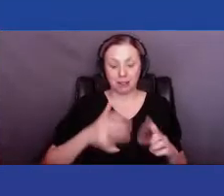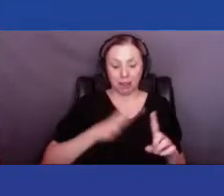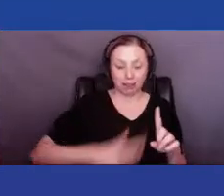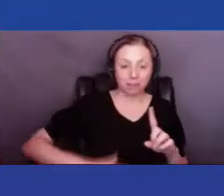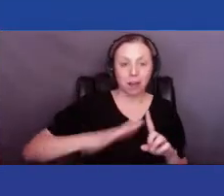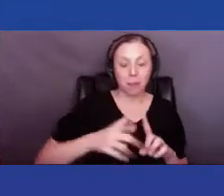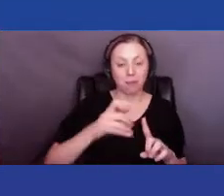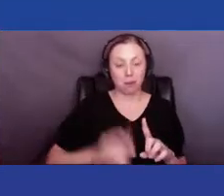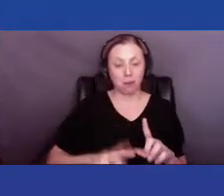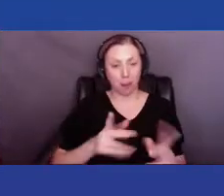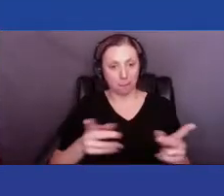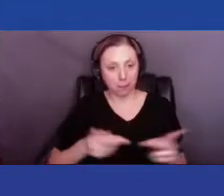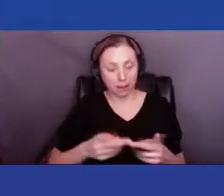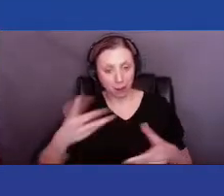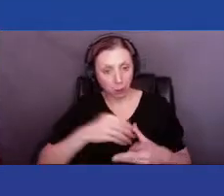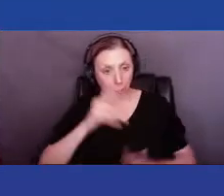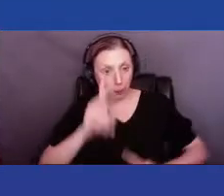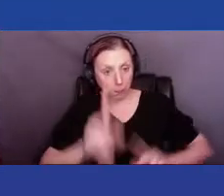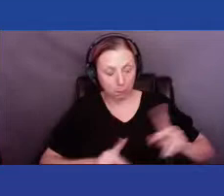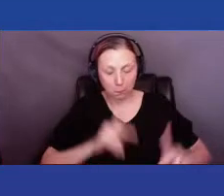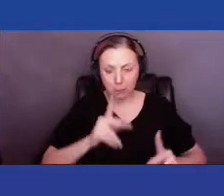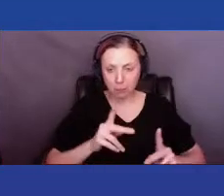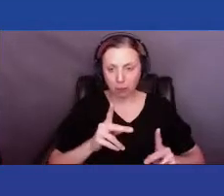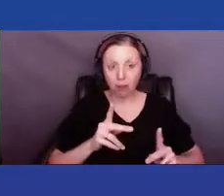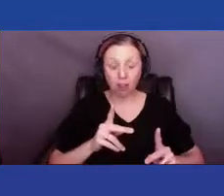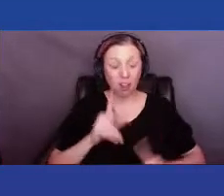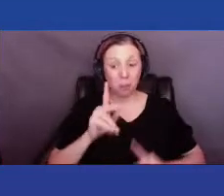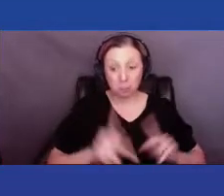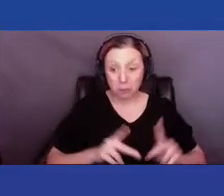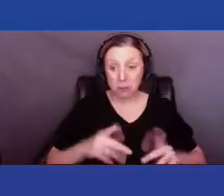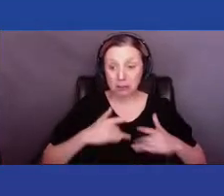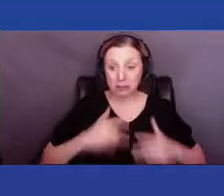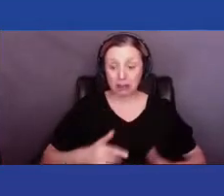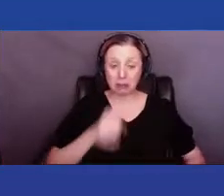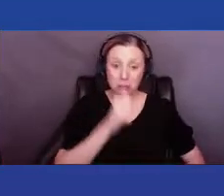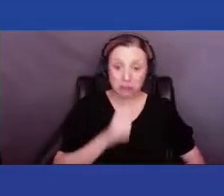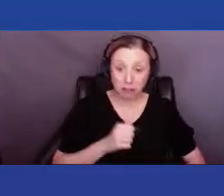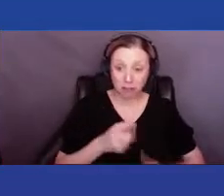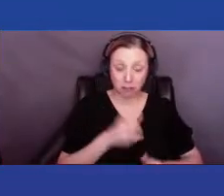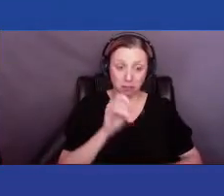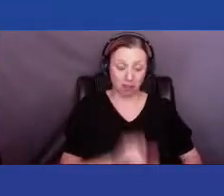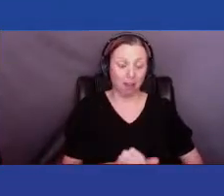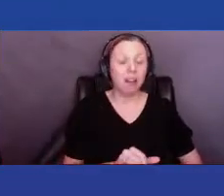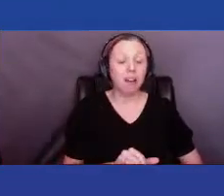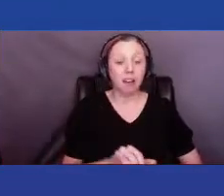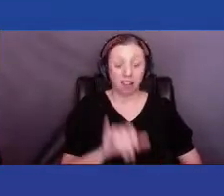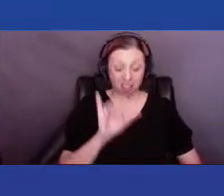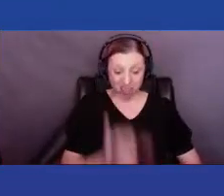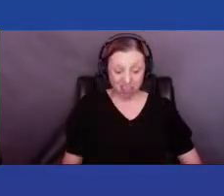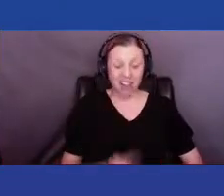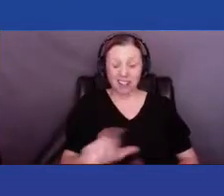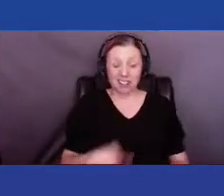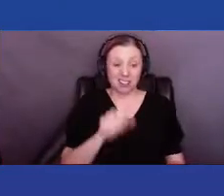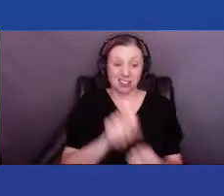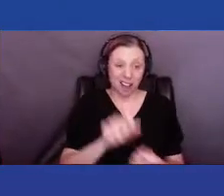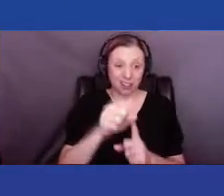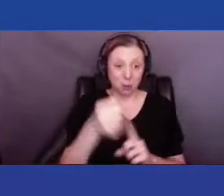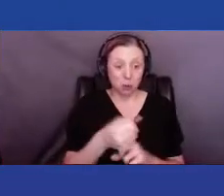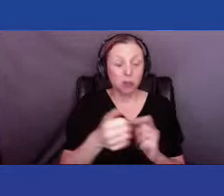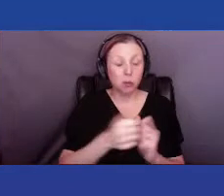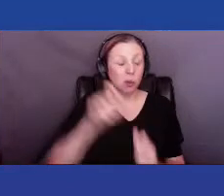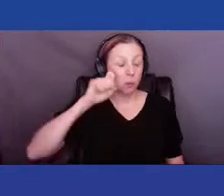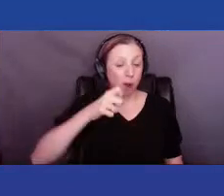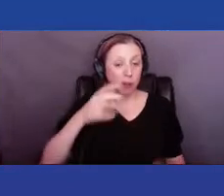place, including people, are often made to suffer. This is the case with the Bronx River, which since